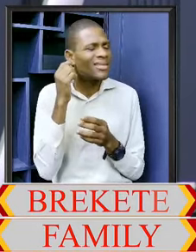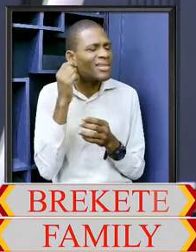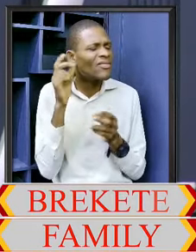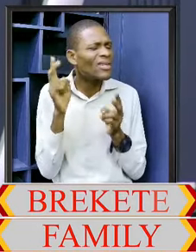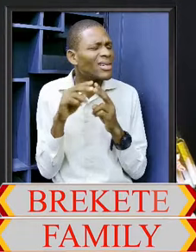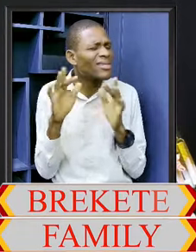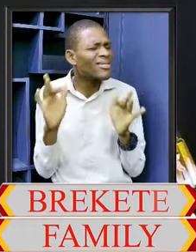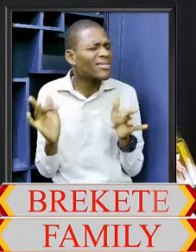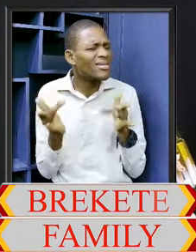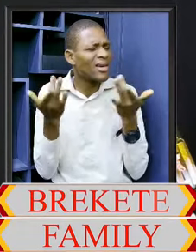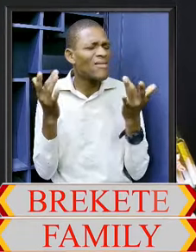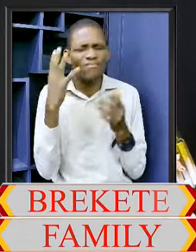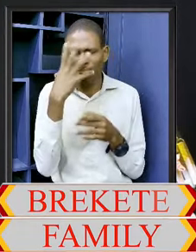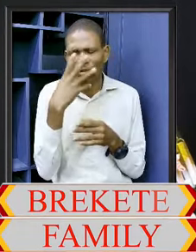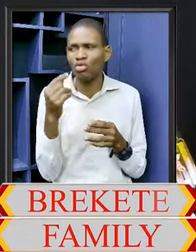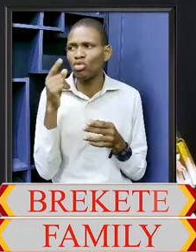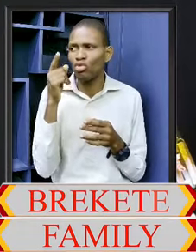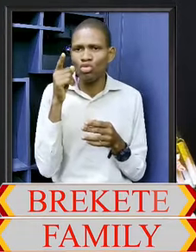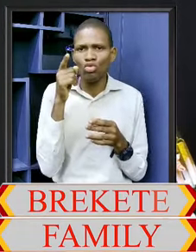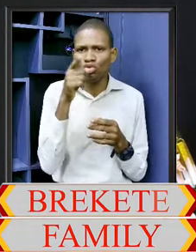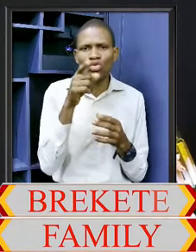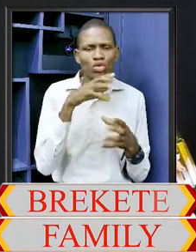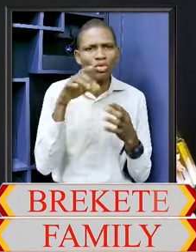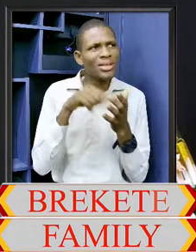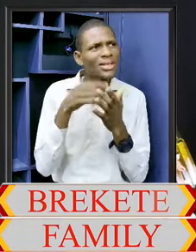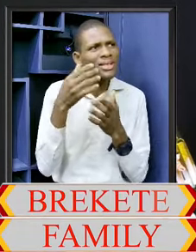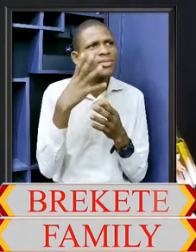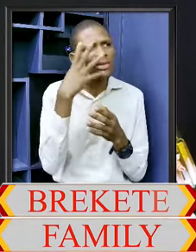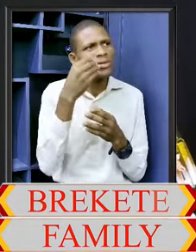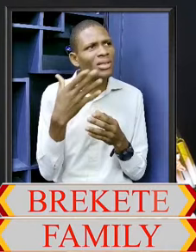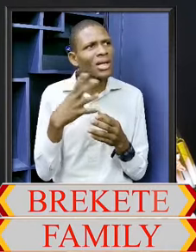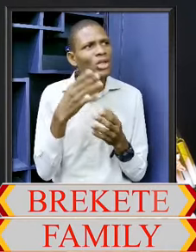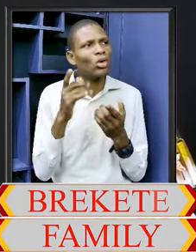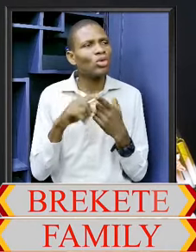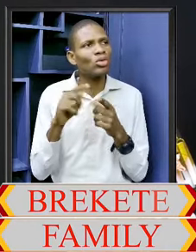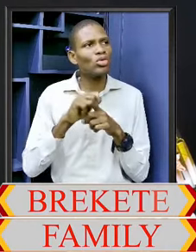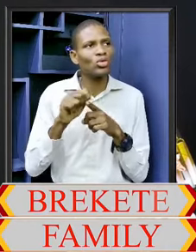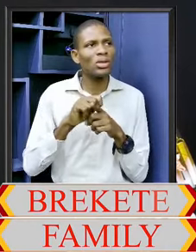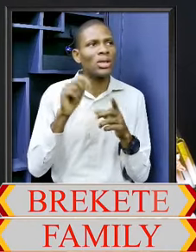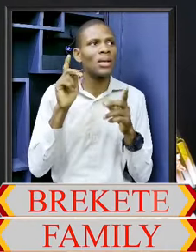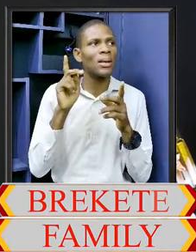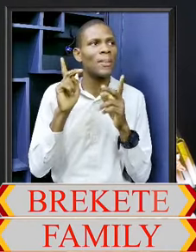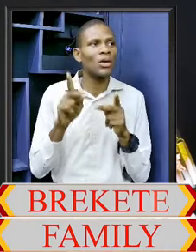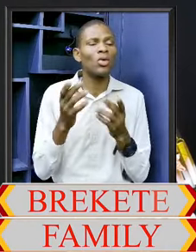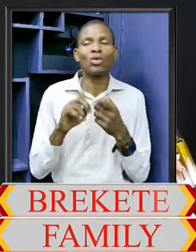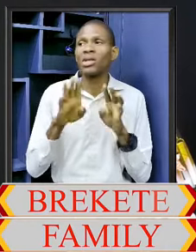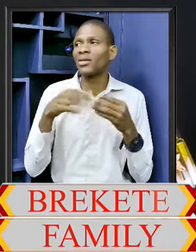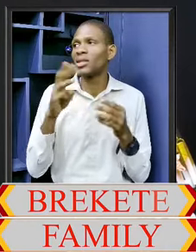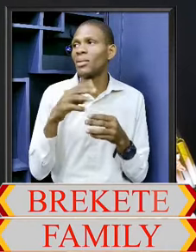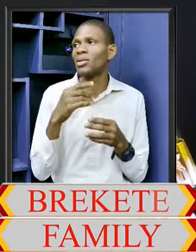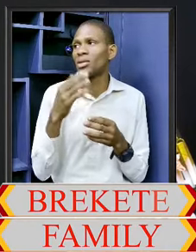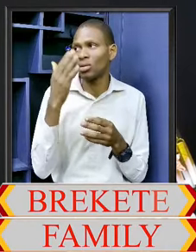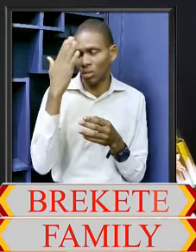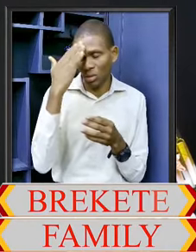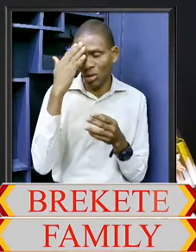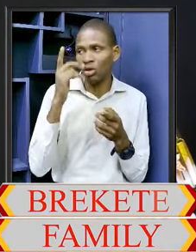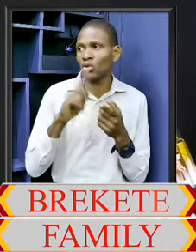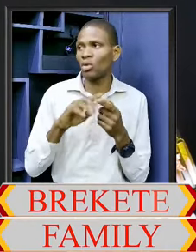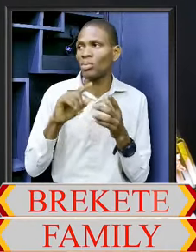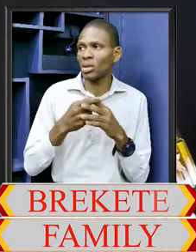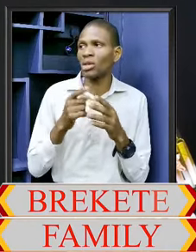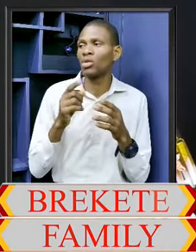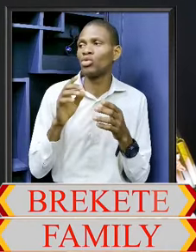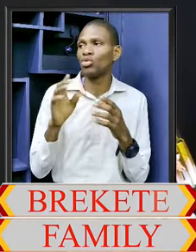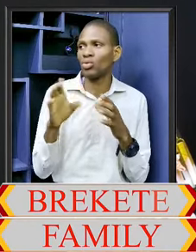They are all looking. So now you, they do this thing. Yes, consultant Ike. And now you won't train people. You won't give them the knowledge. Make them begin do.